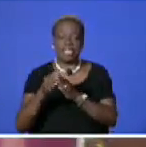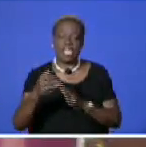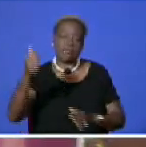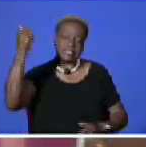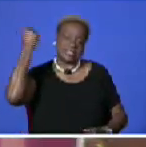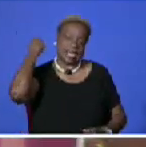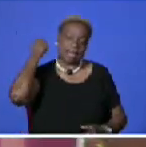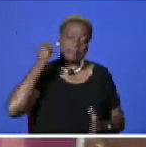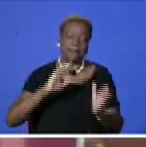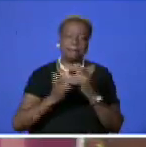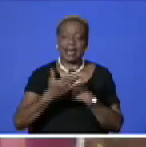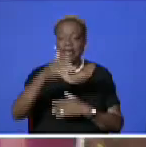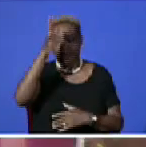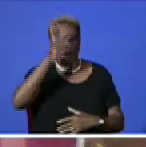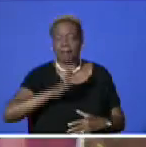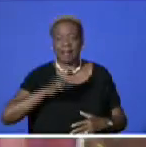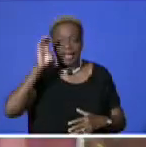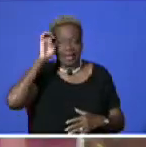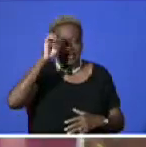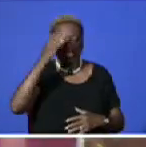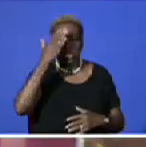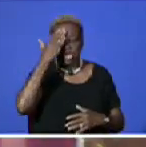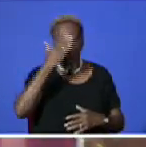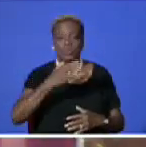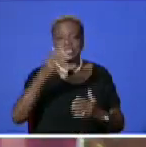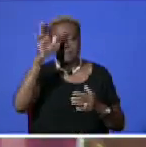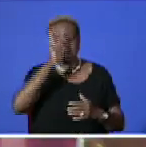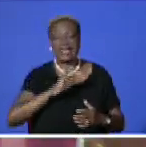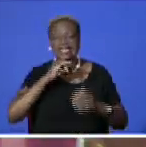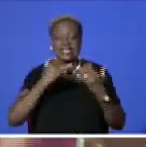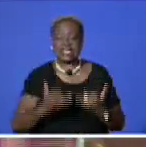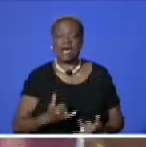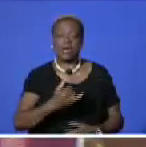suspect has been taken into custody and the victim is hospitalized in serious condition.